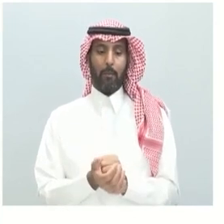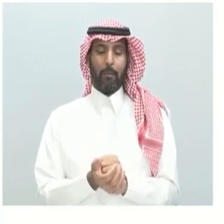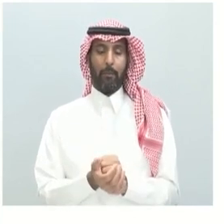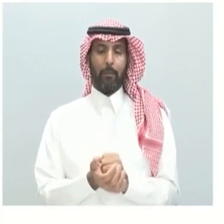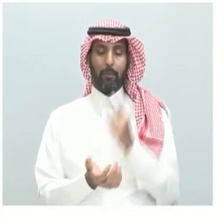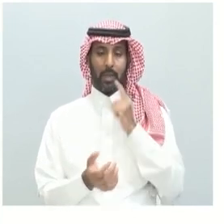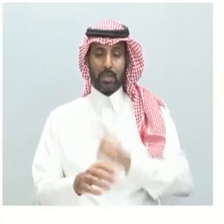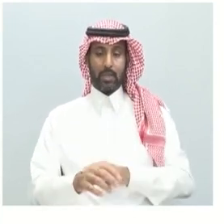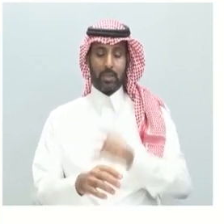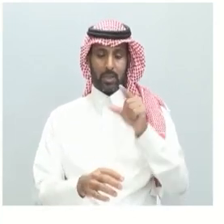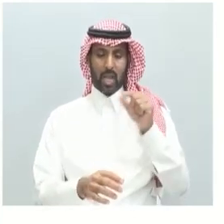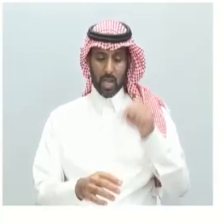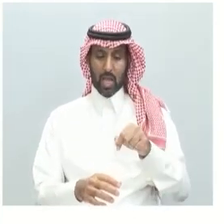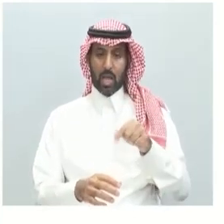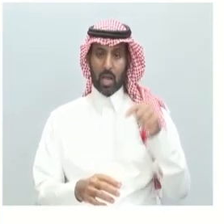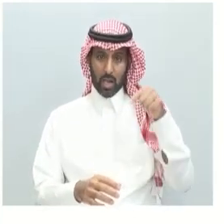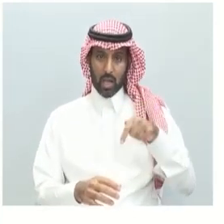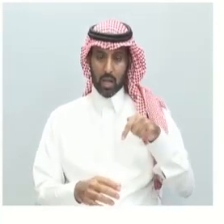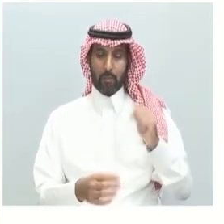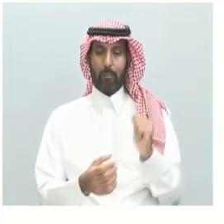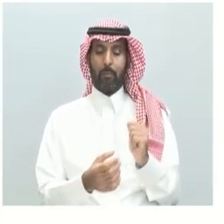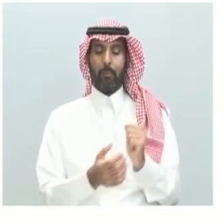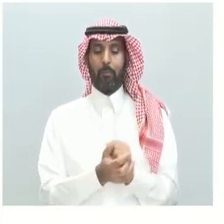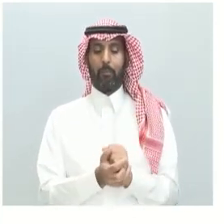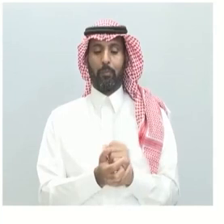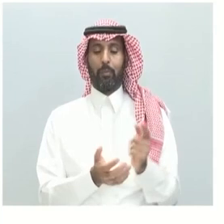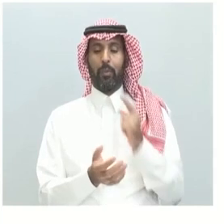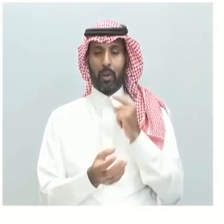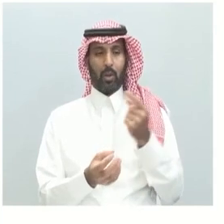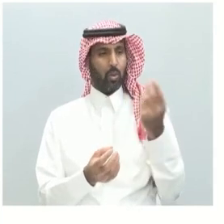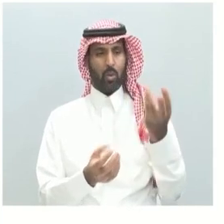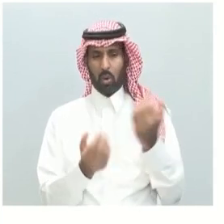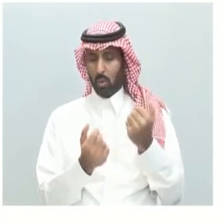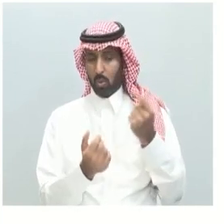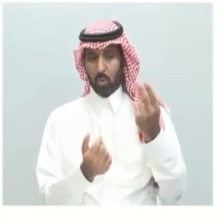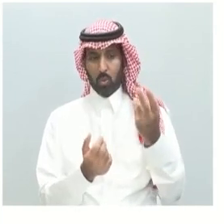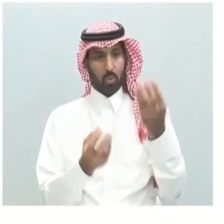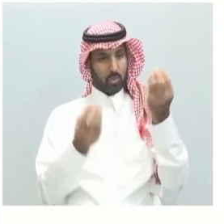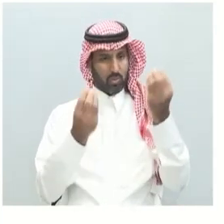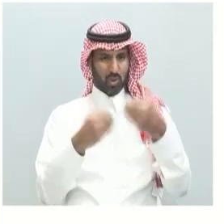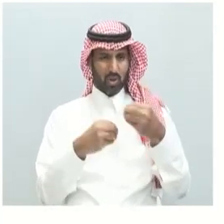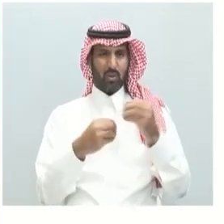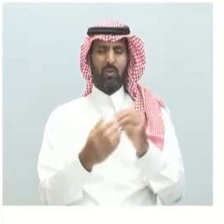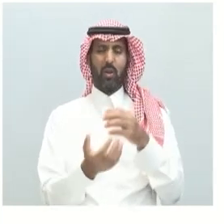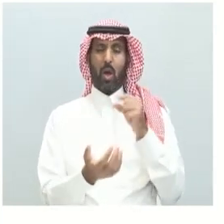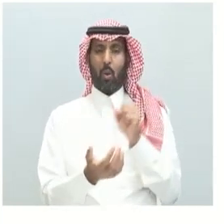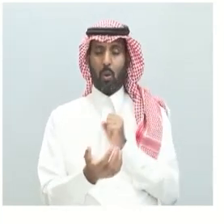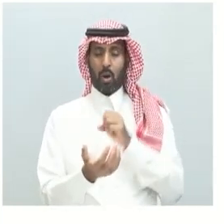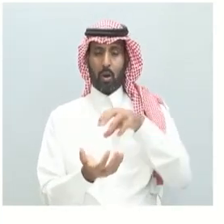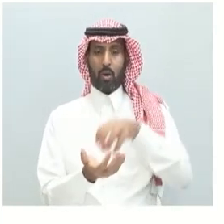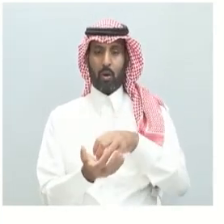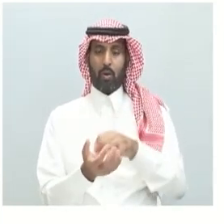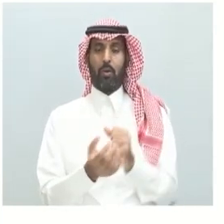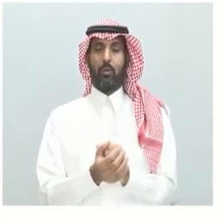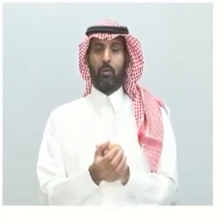Currently, this is a timestamp here. Currently, time expression. The number of immigrants in our country, yes,